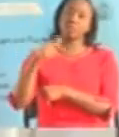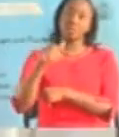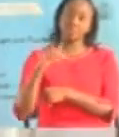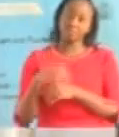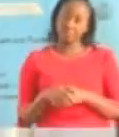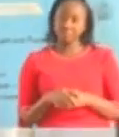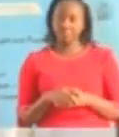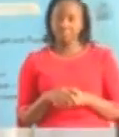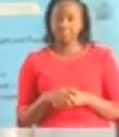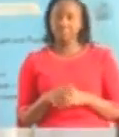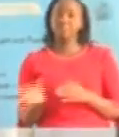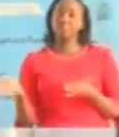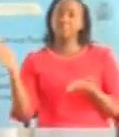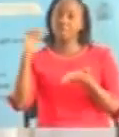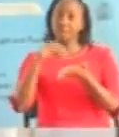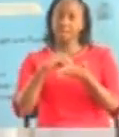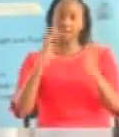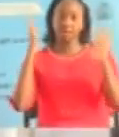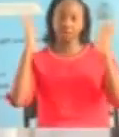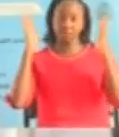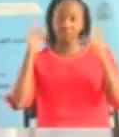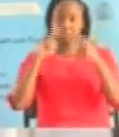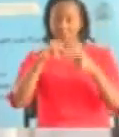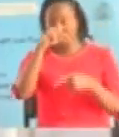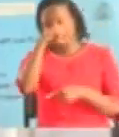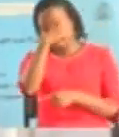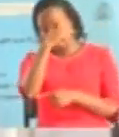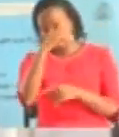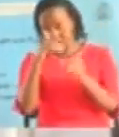Once again, congratulations to the graduating class of